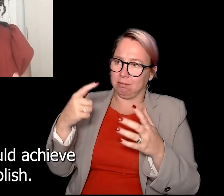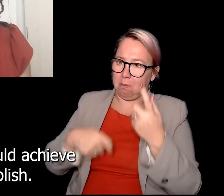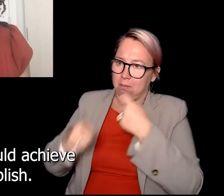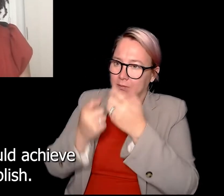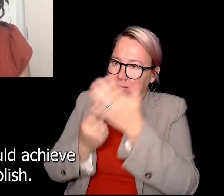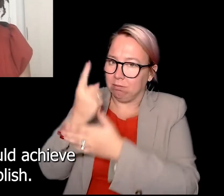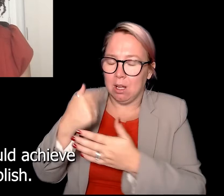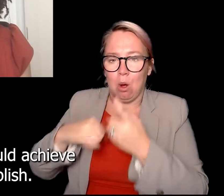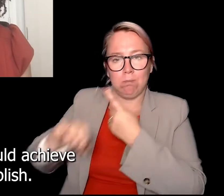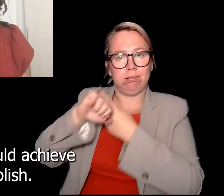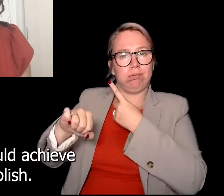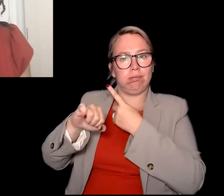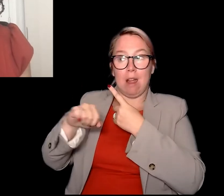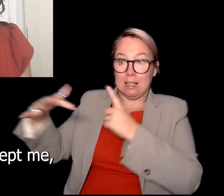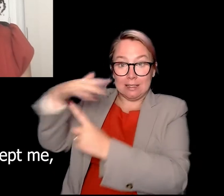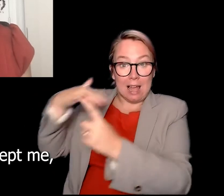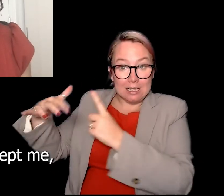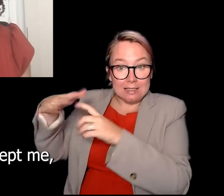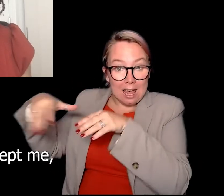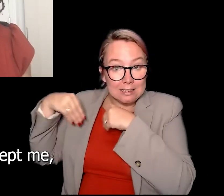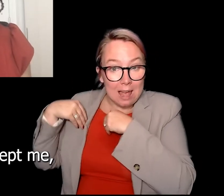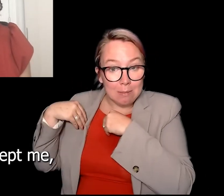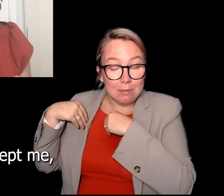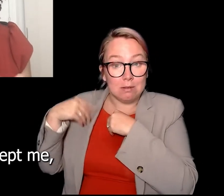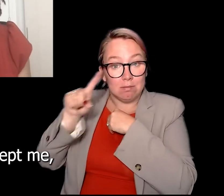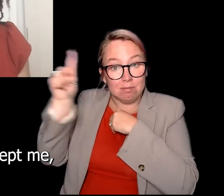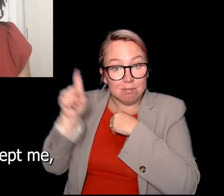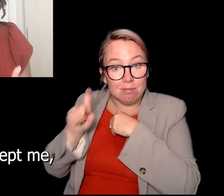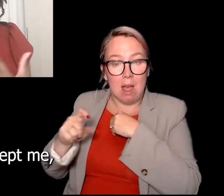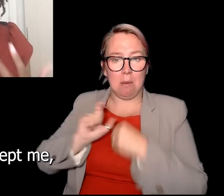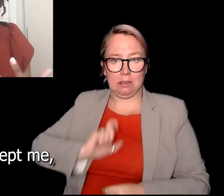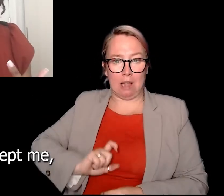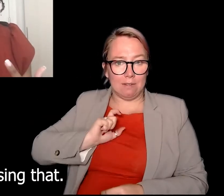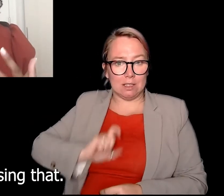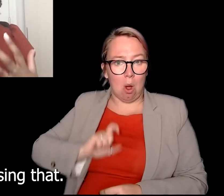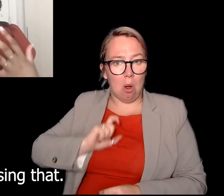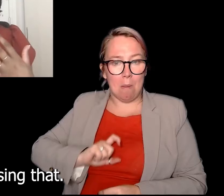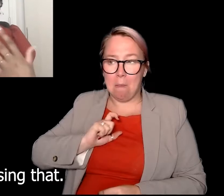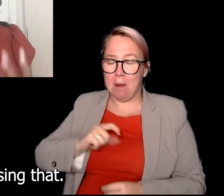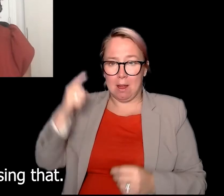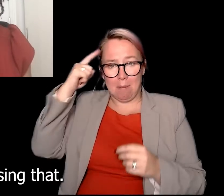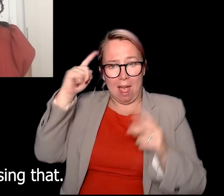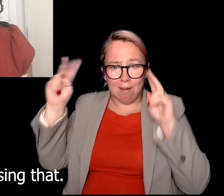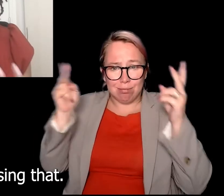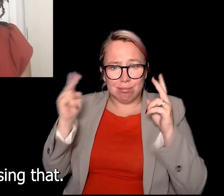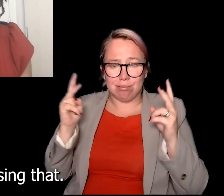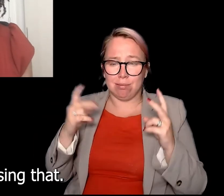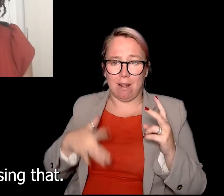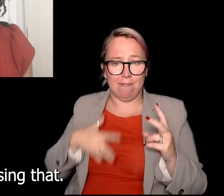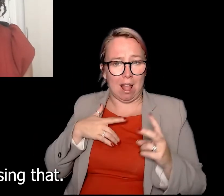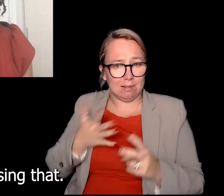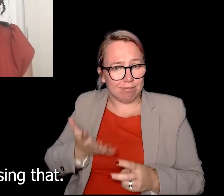block between what I could achieve and what I could accomplish. Not just if society would accept me, but my own kind of self-esteem was